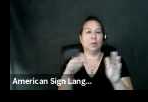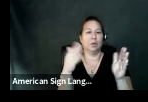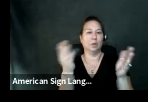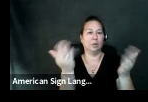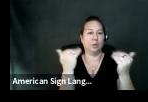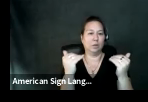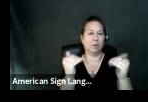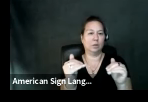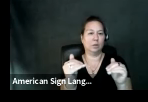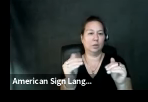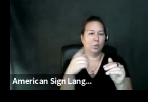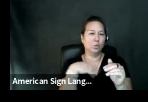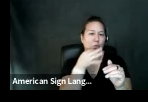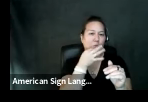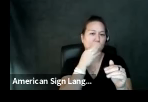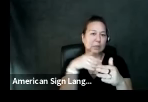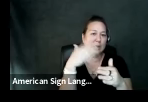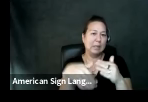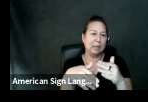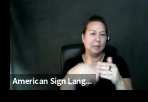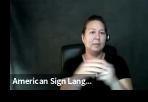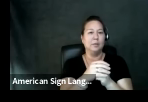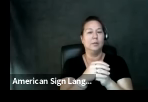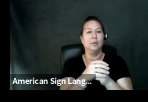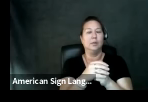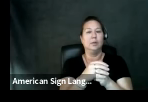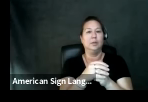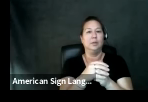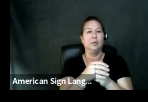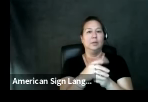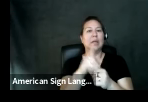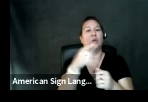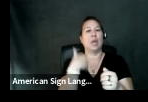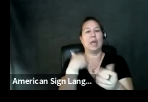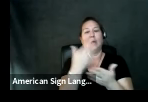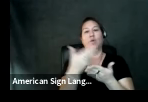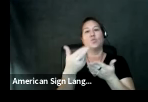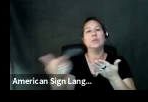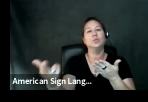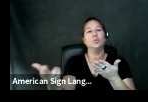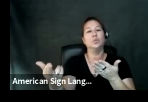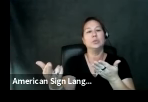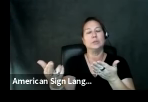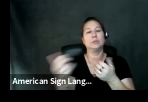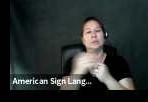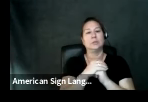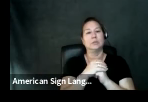are actually just at the end here. There are some resources.